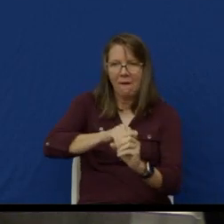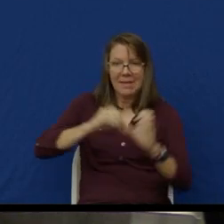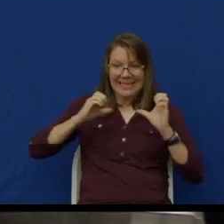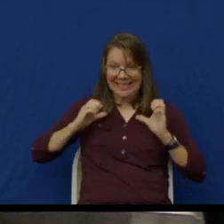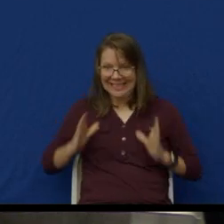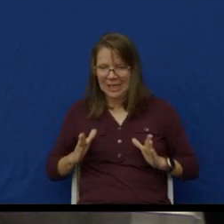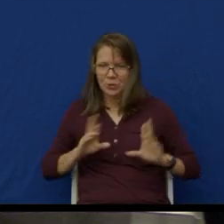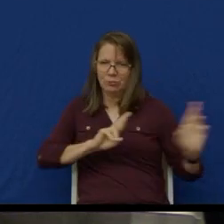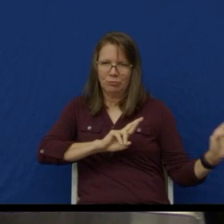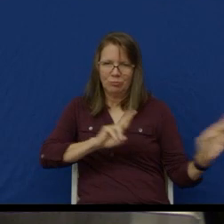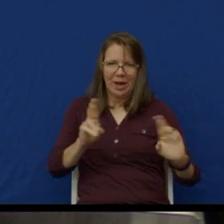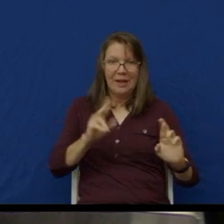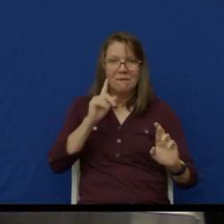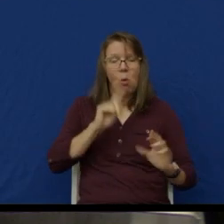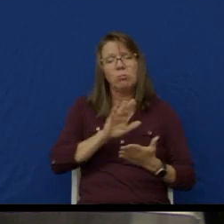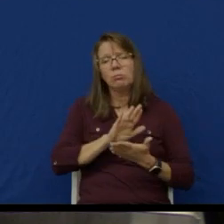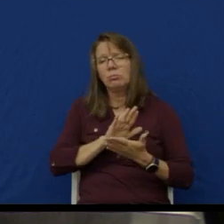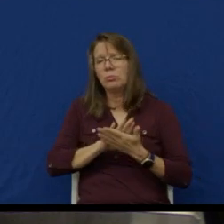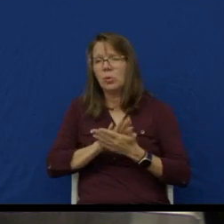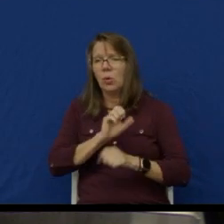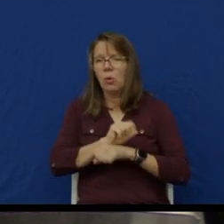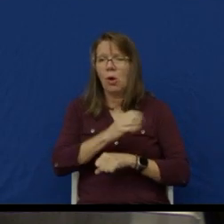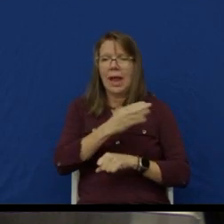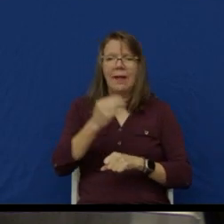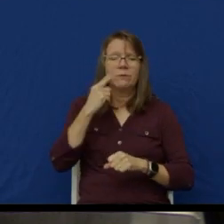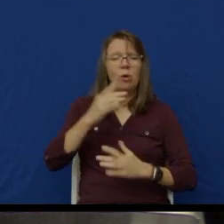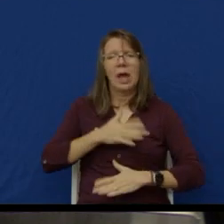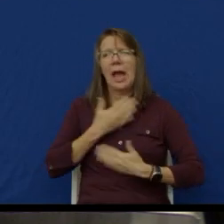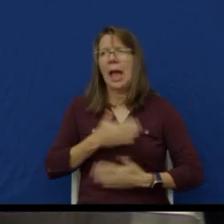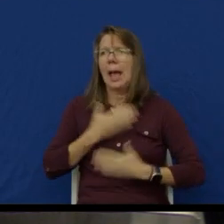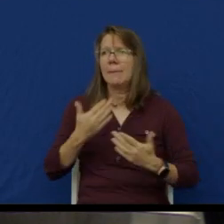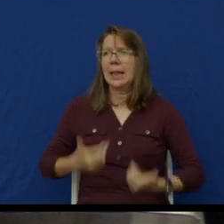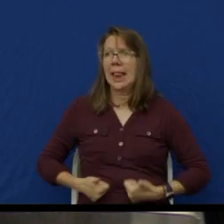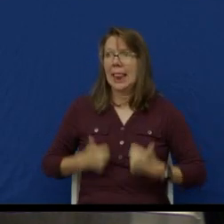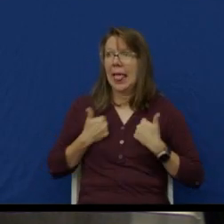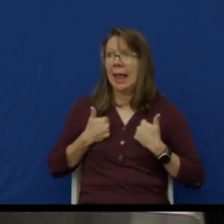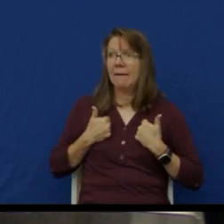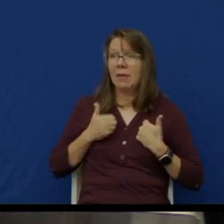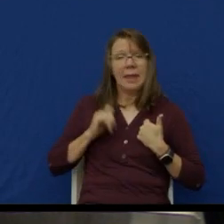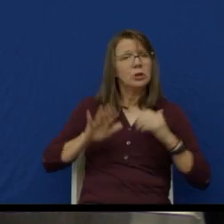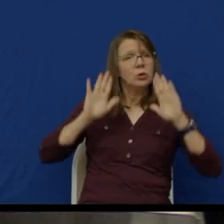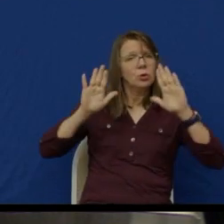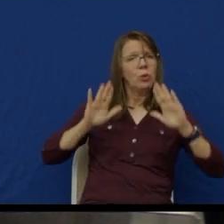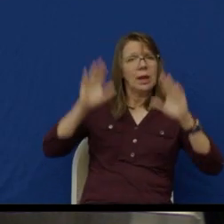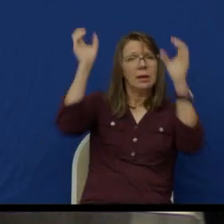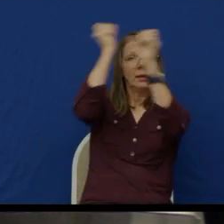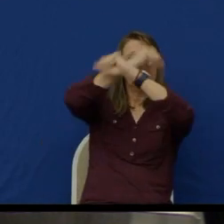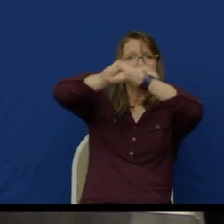school, work, and a happy life. Wonderful vision statement. My question is, how